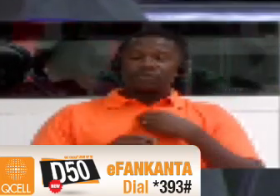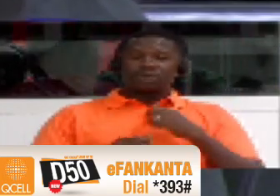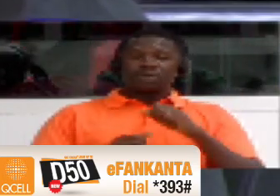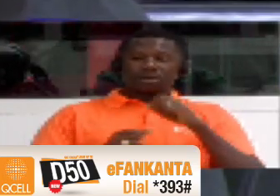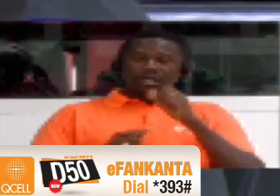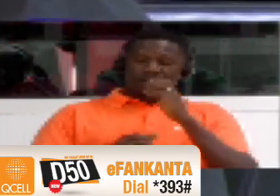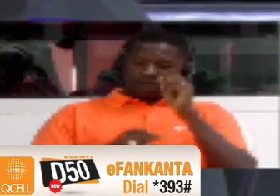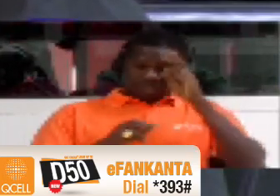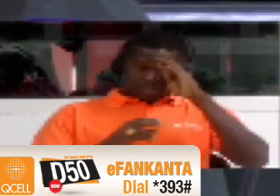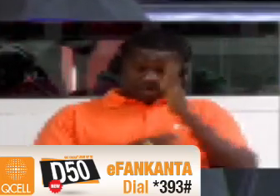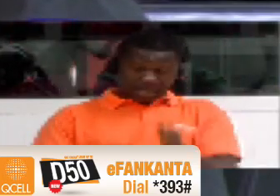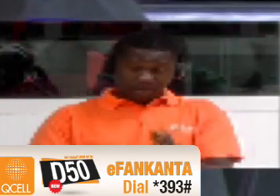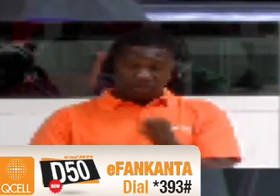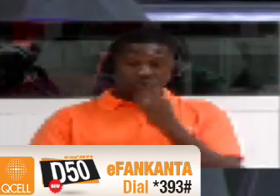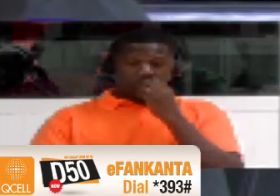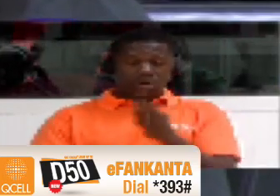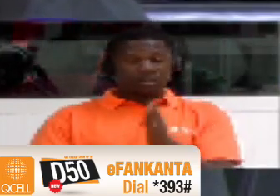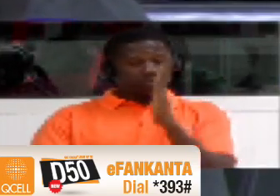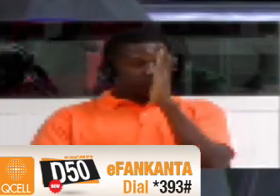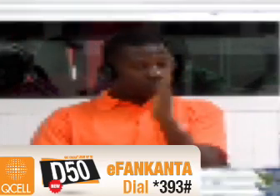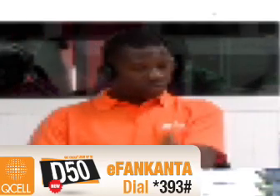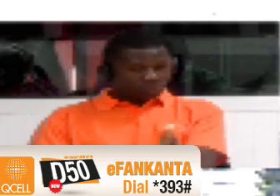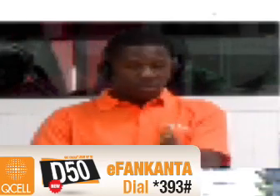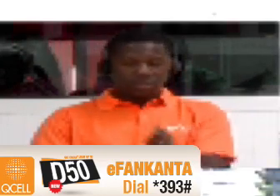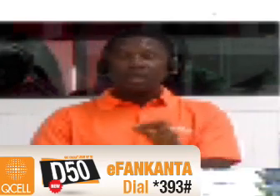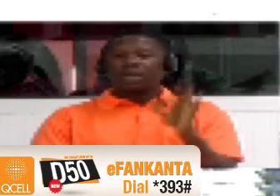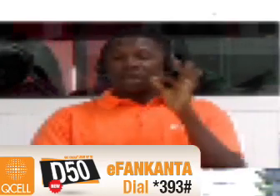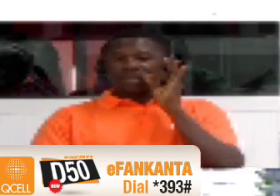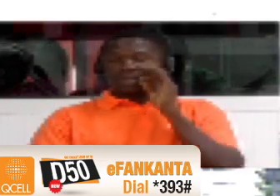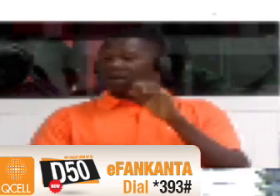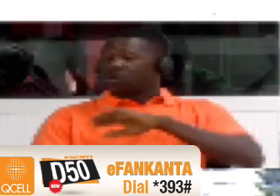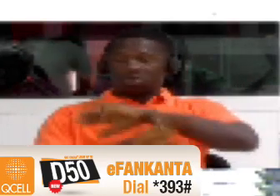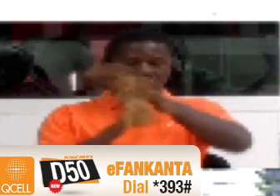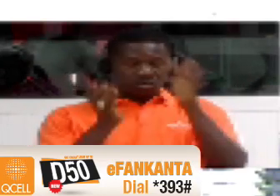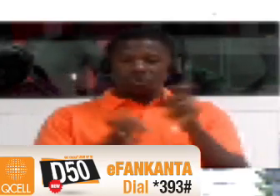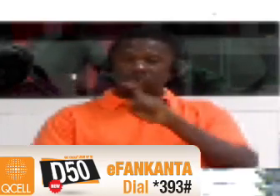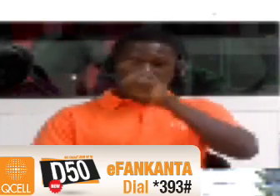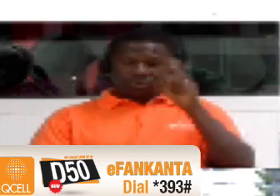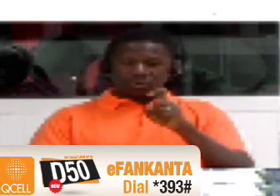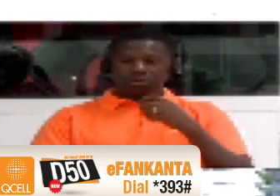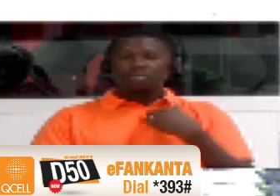TRRC Act to tell the truth and also to answer any questions that may be asked,